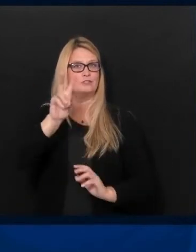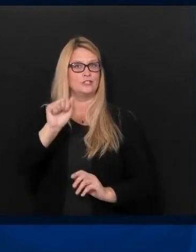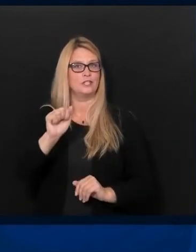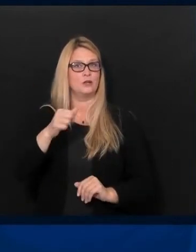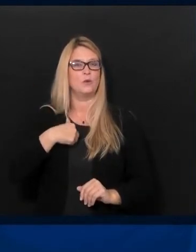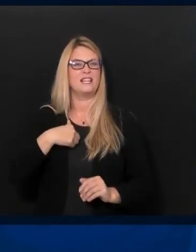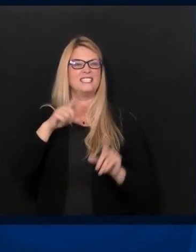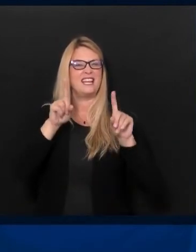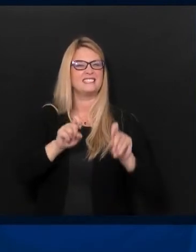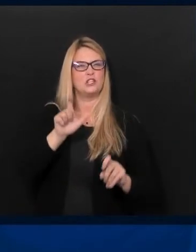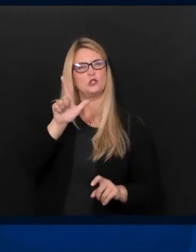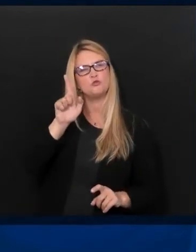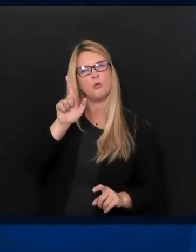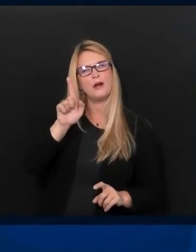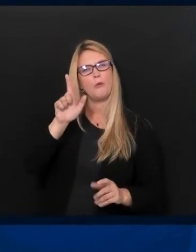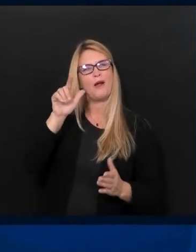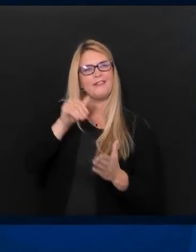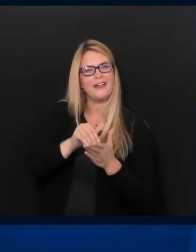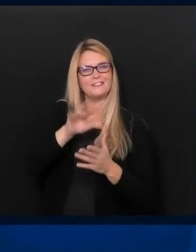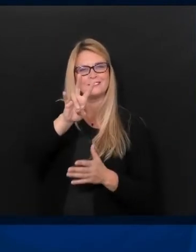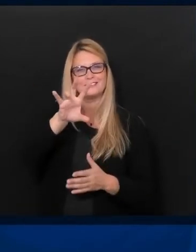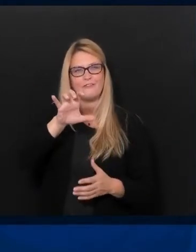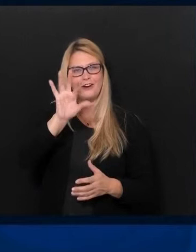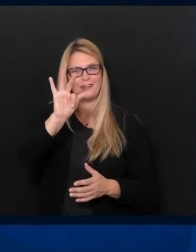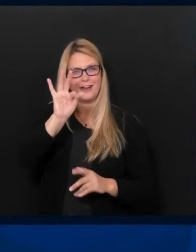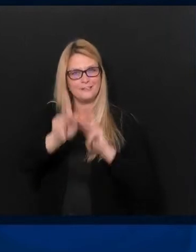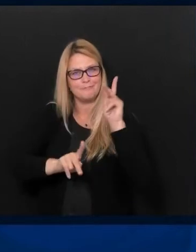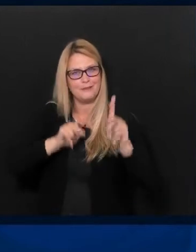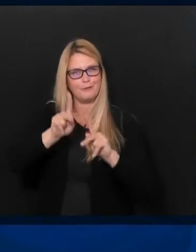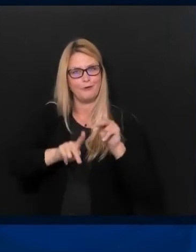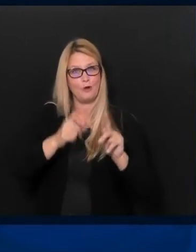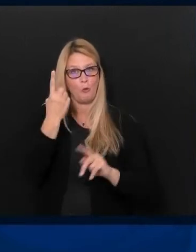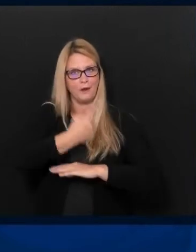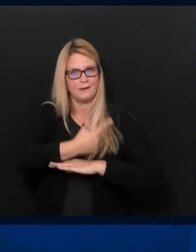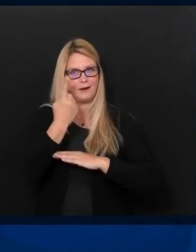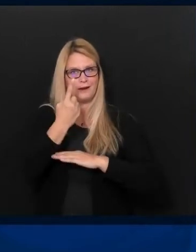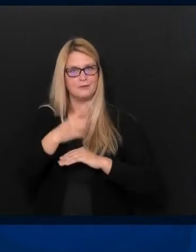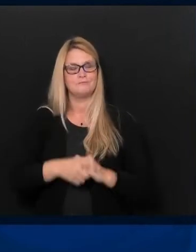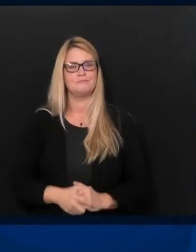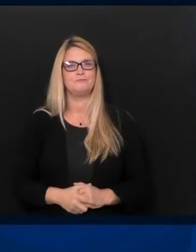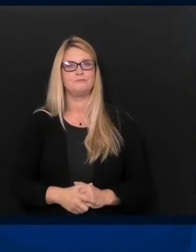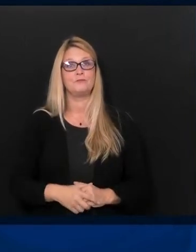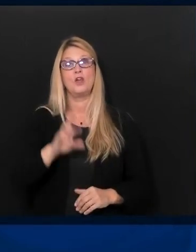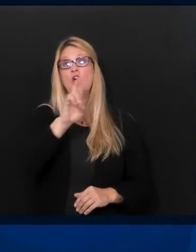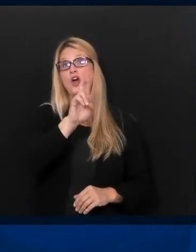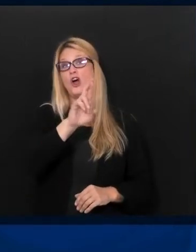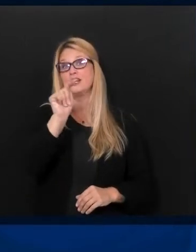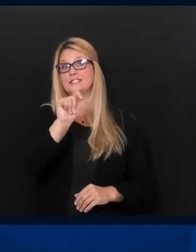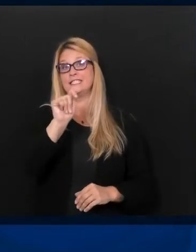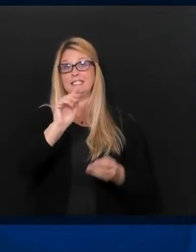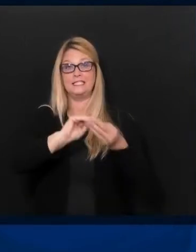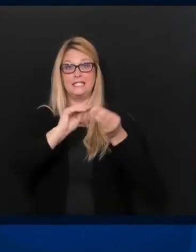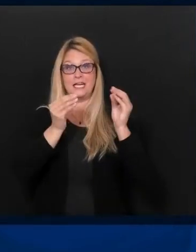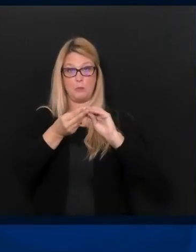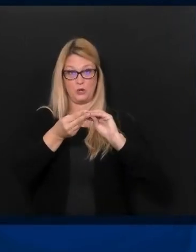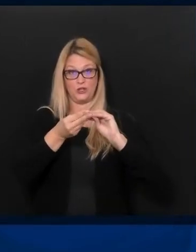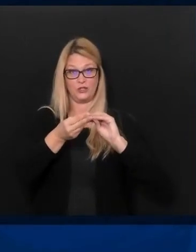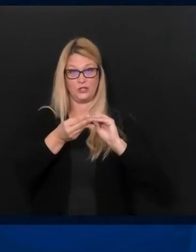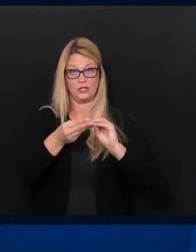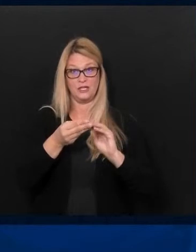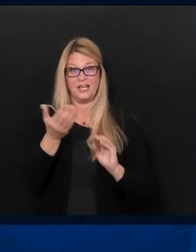21,719 people. Our reproduction RT number is